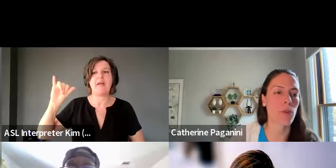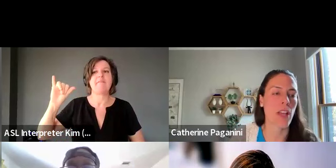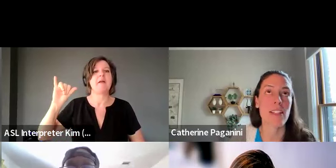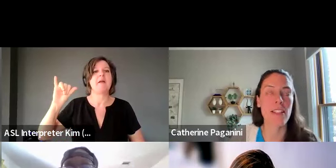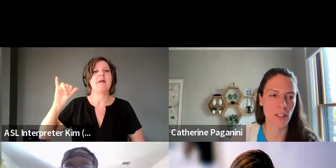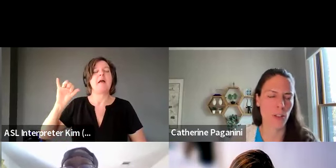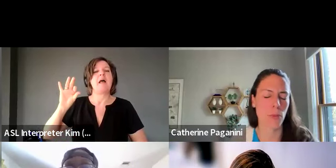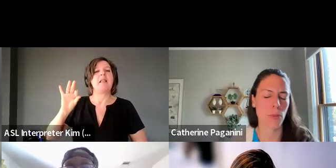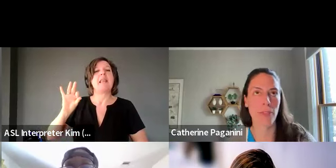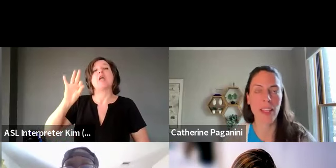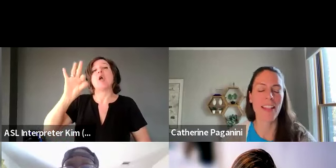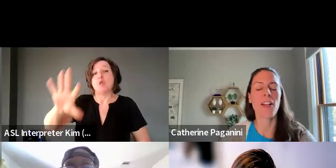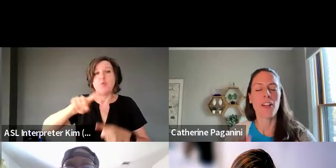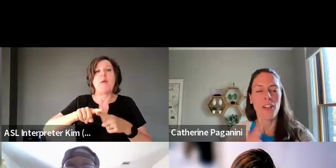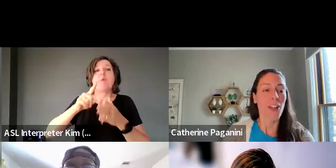CNCF,